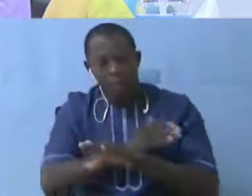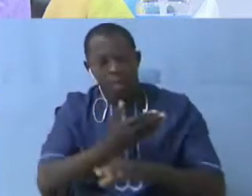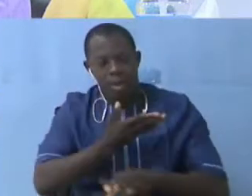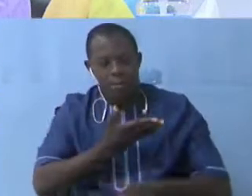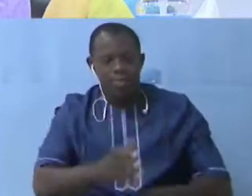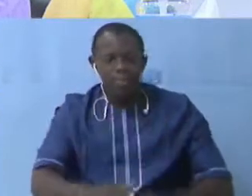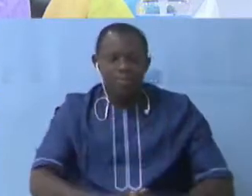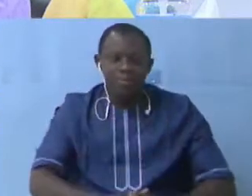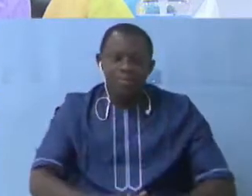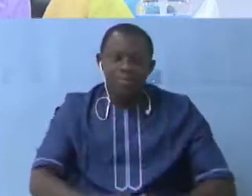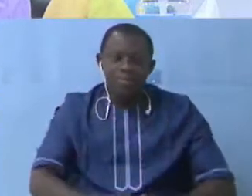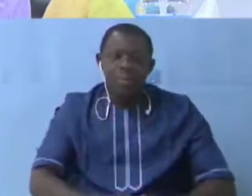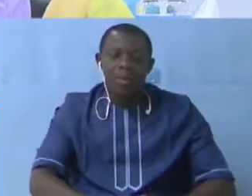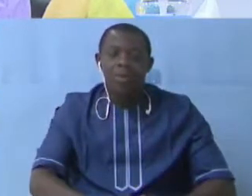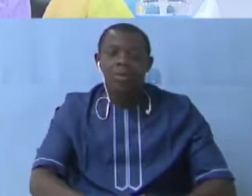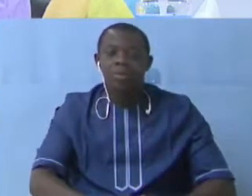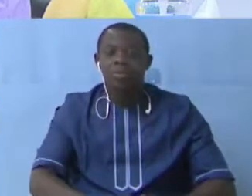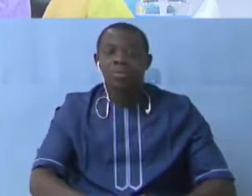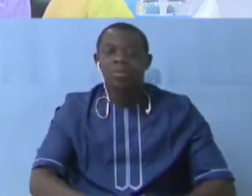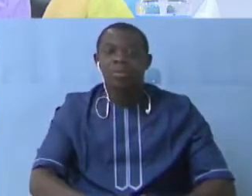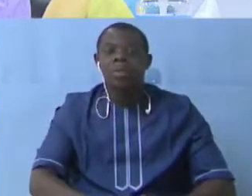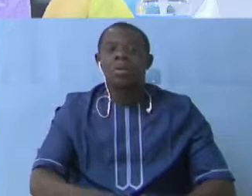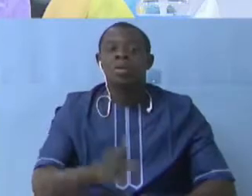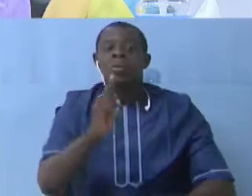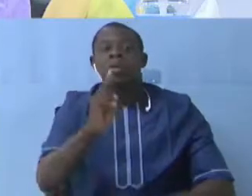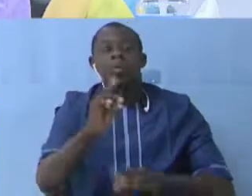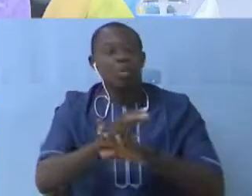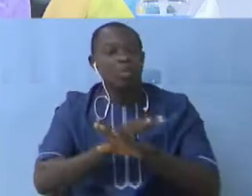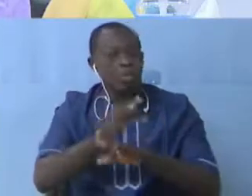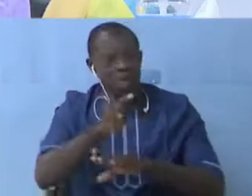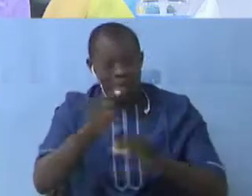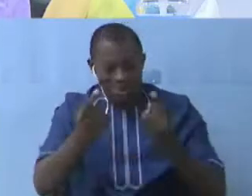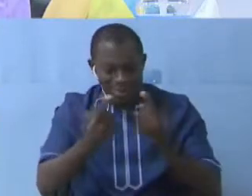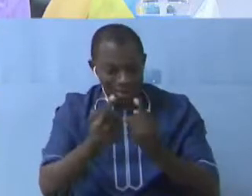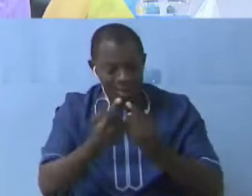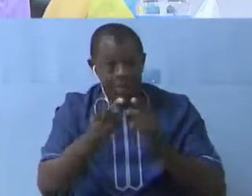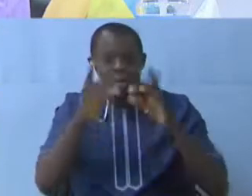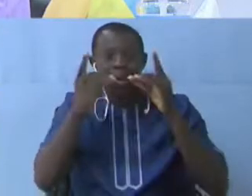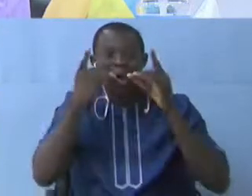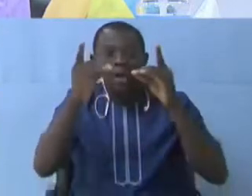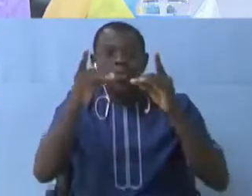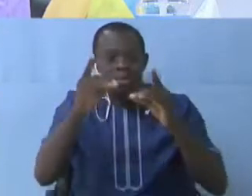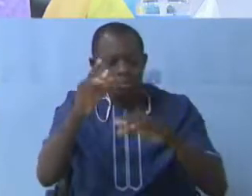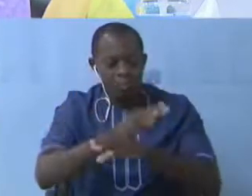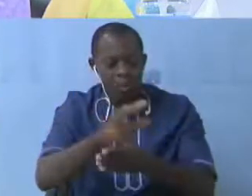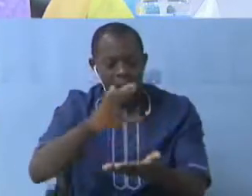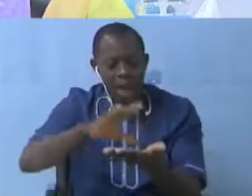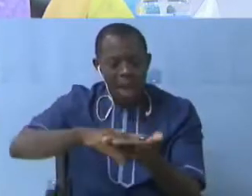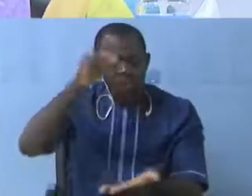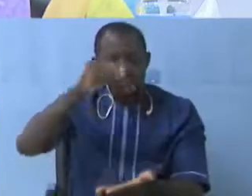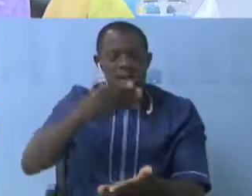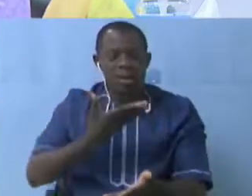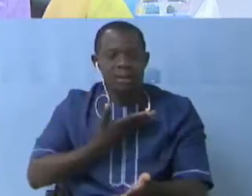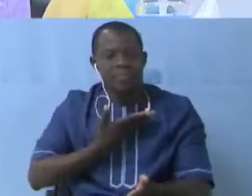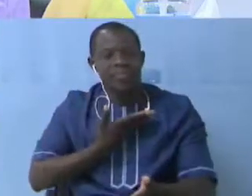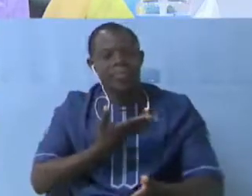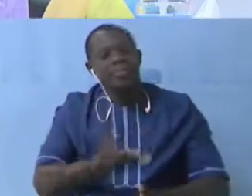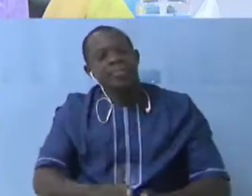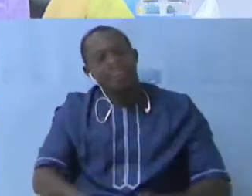Prior to that, when the declaration was adopted. Lu jiitu loolu jamono bi nga xamee nag dalde woon nañu taxawal na declaration